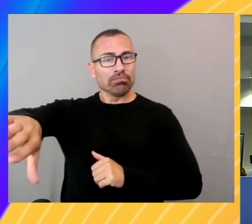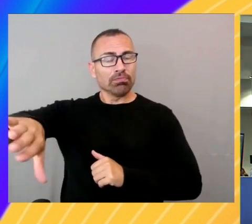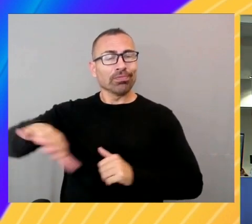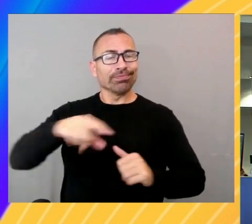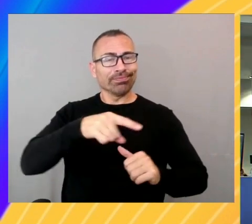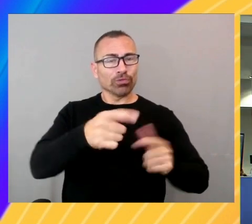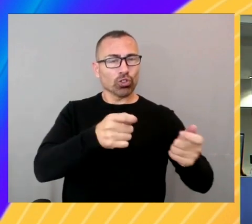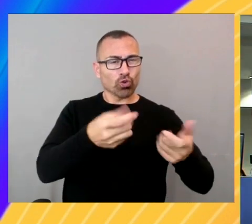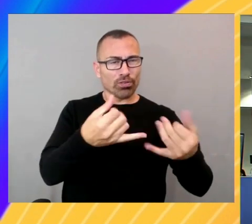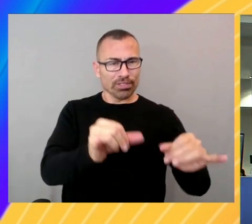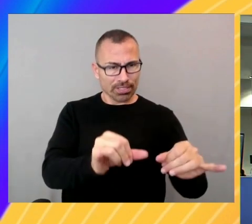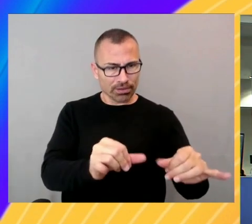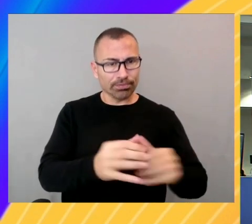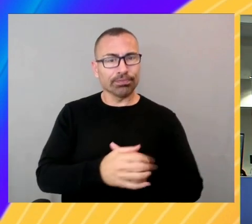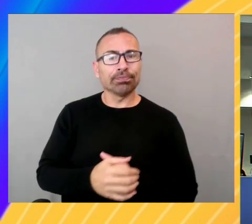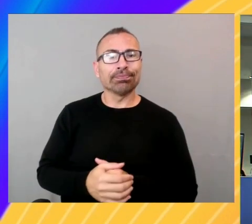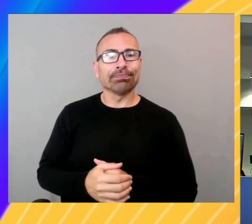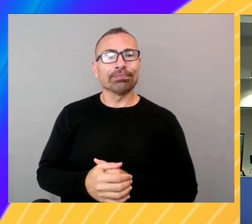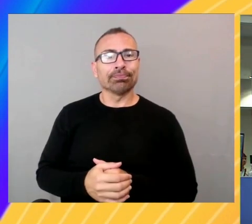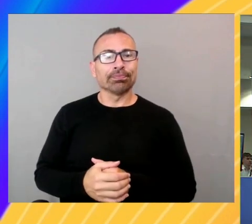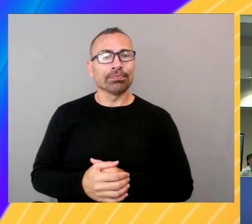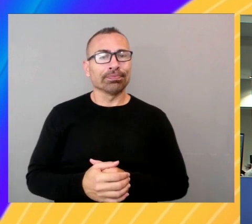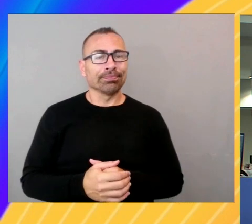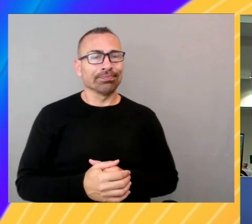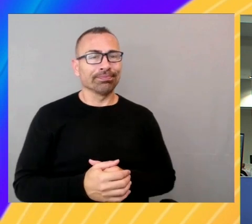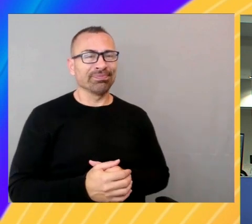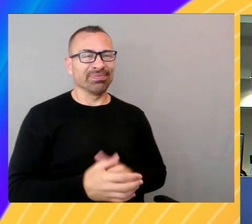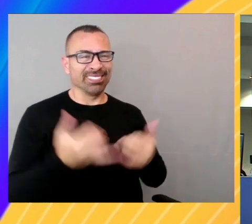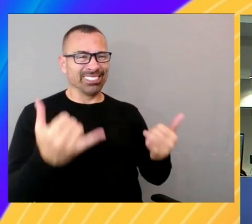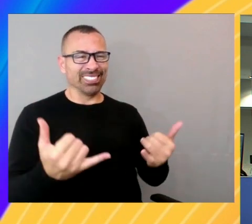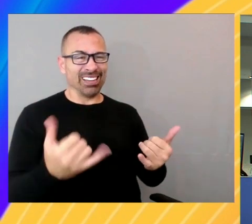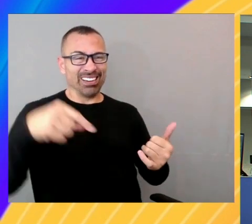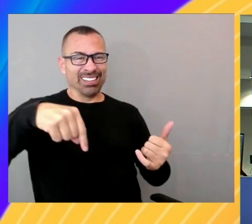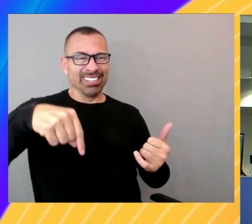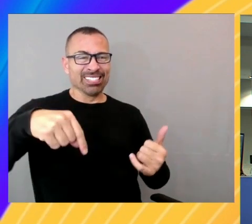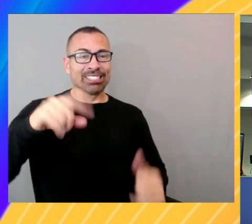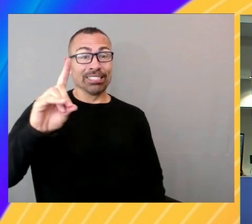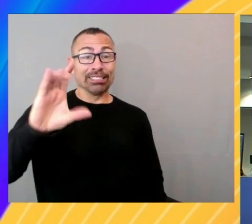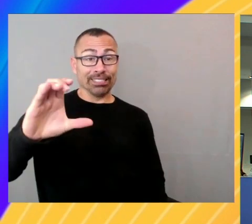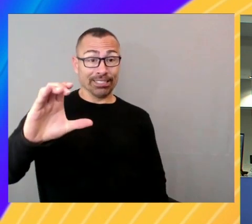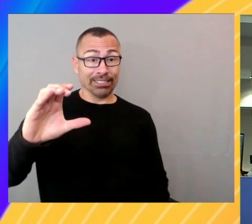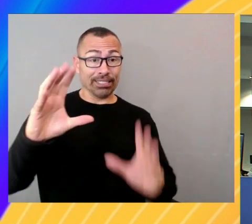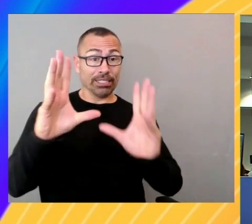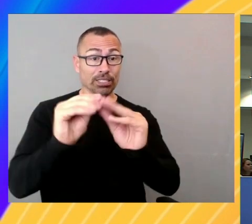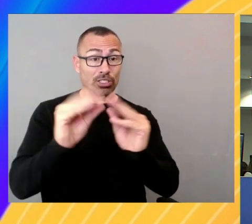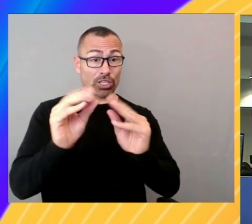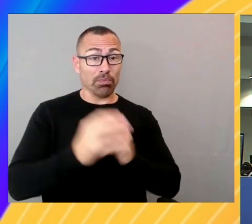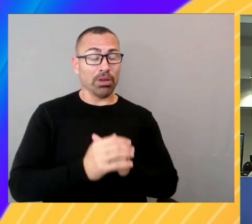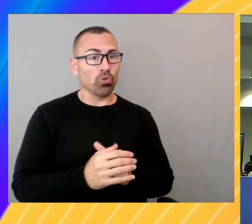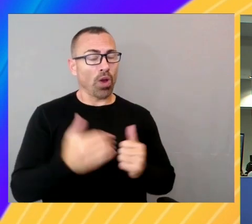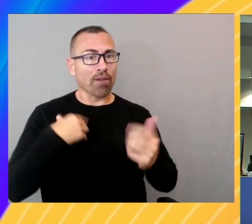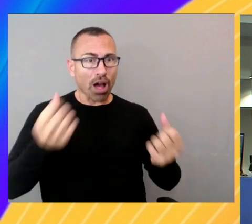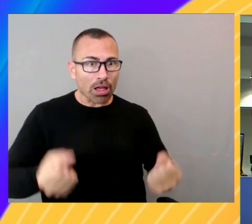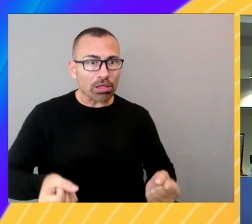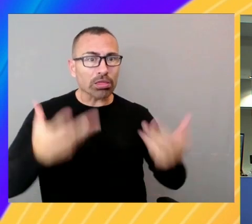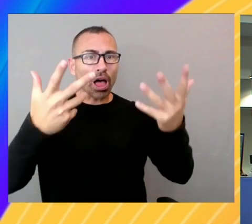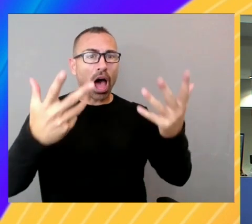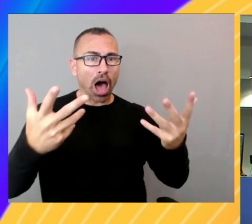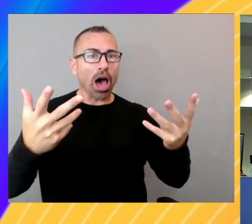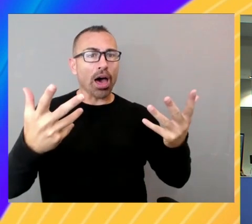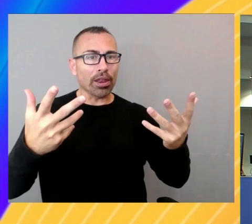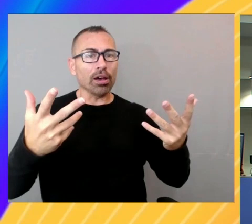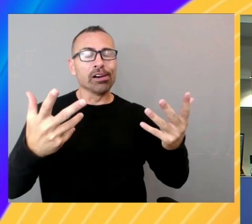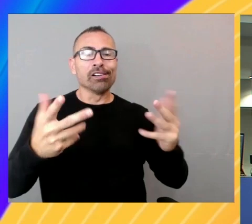of regulated industries that may be utilizing GovCloud, does GovCloud have the ability to do these policies as